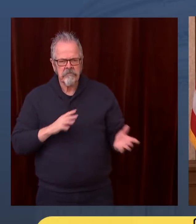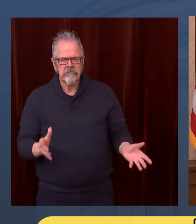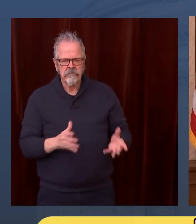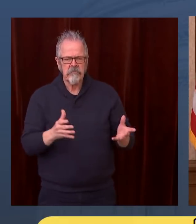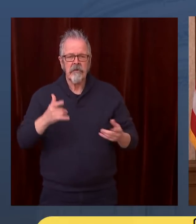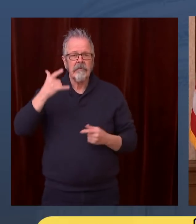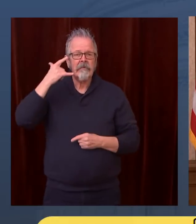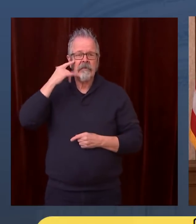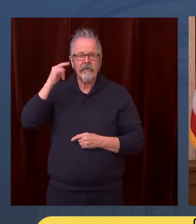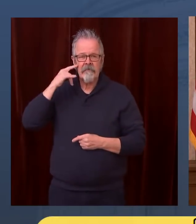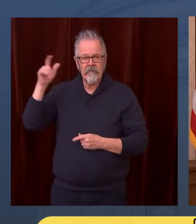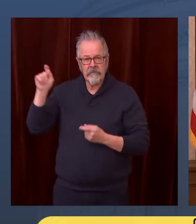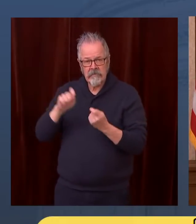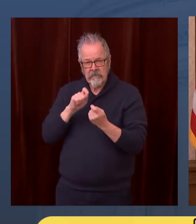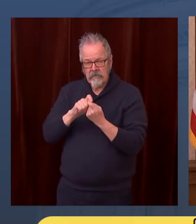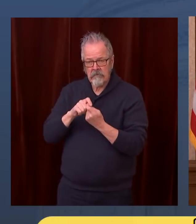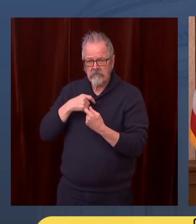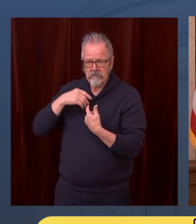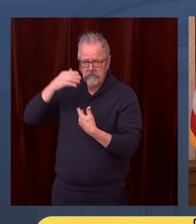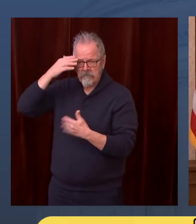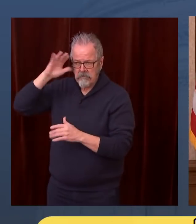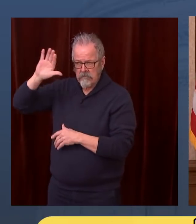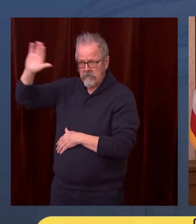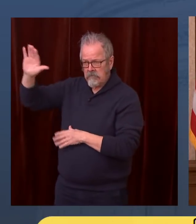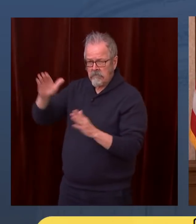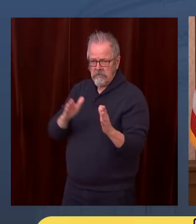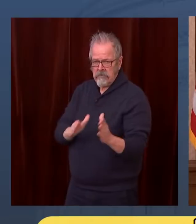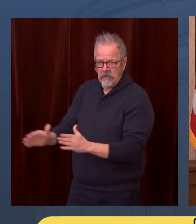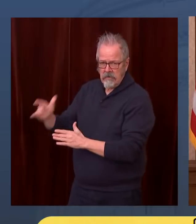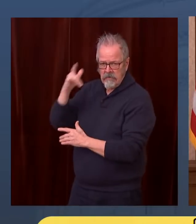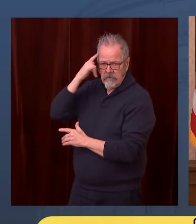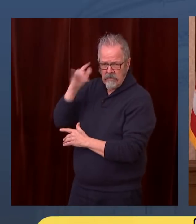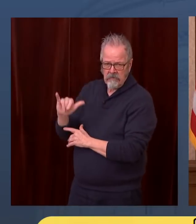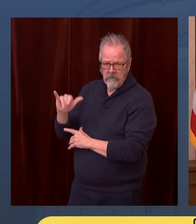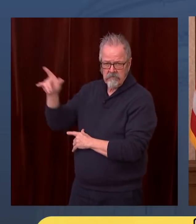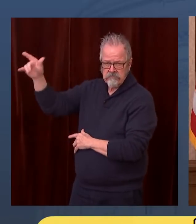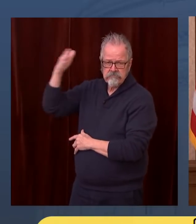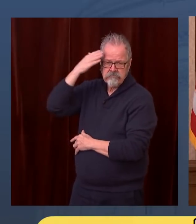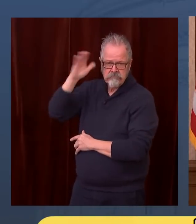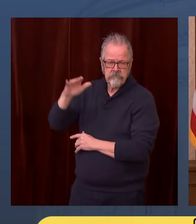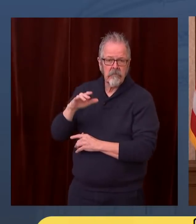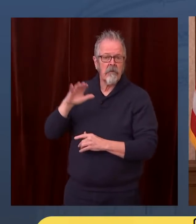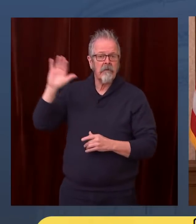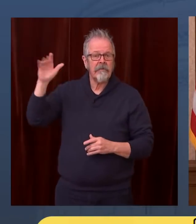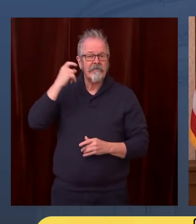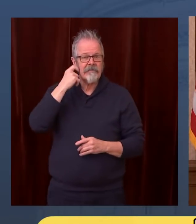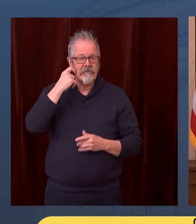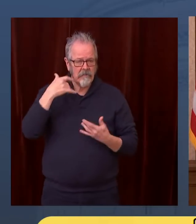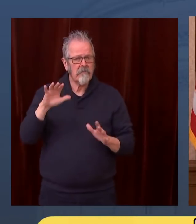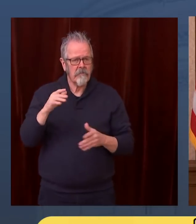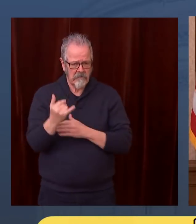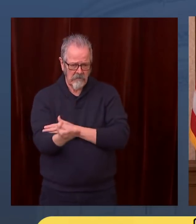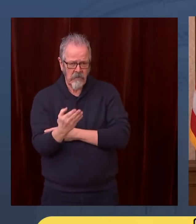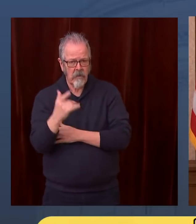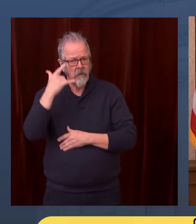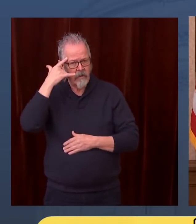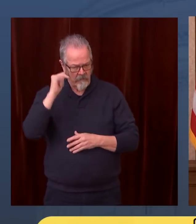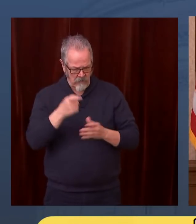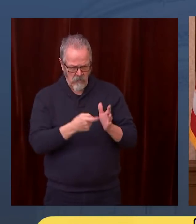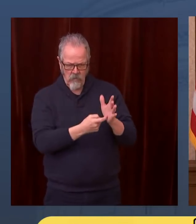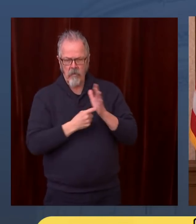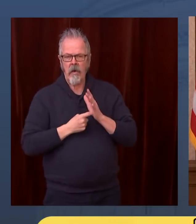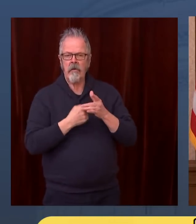to. California continues, as of at least this morning, they have a mask requirement in